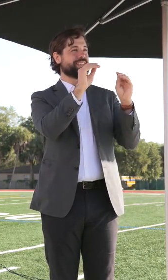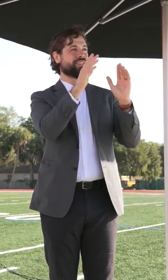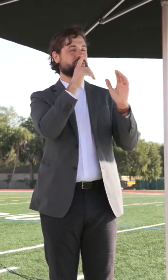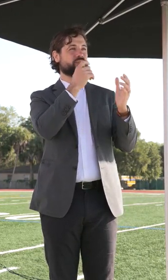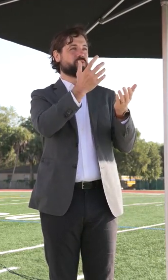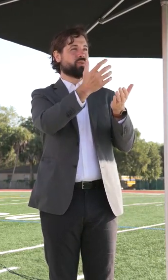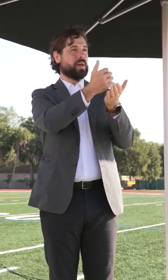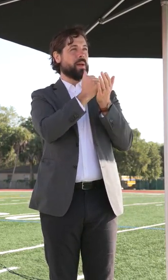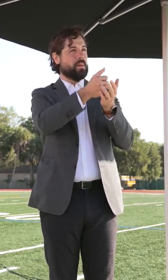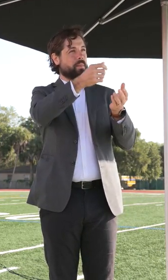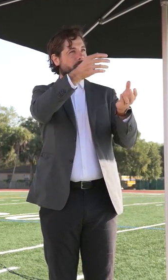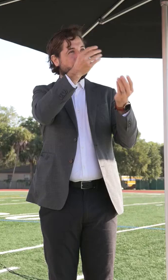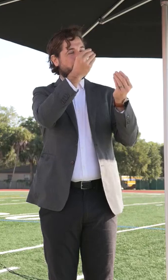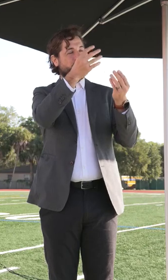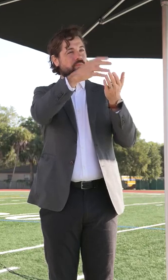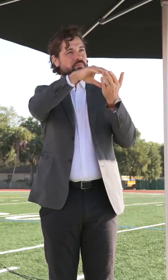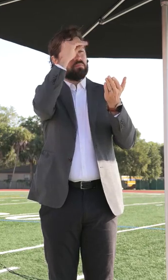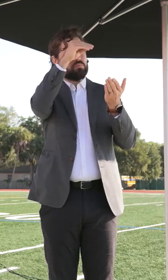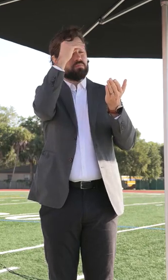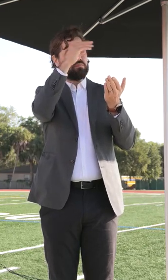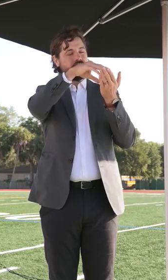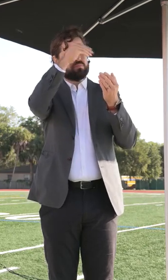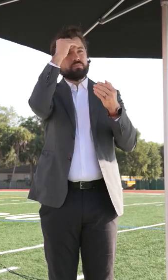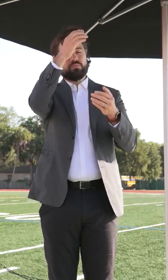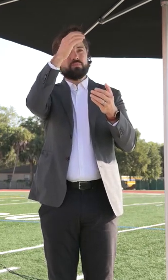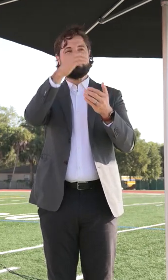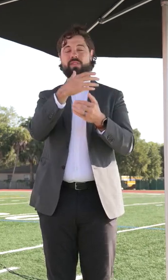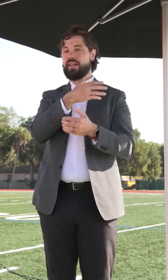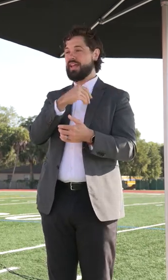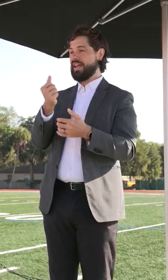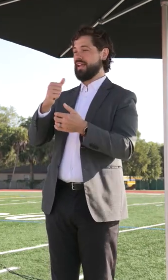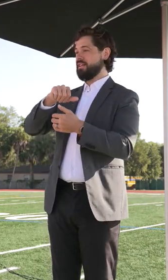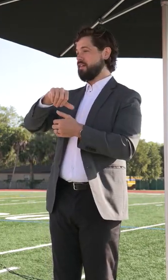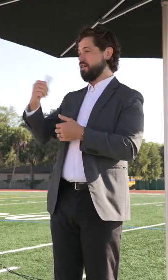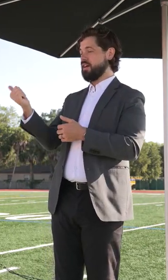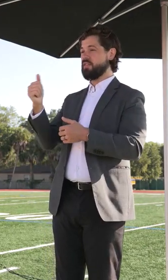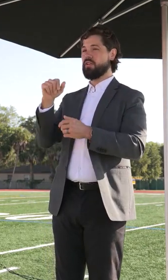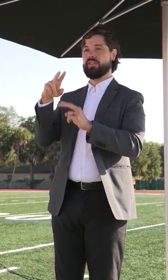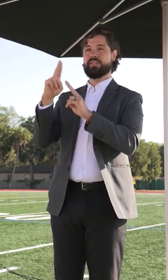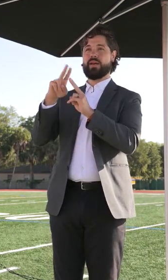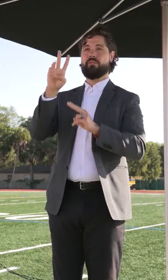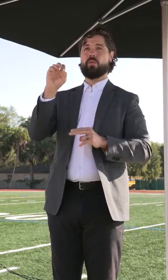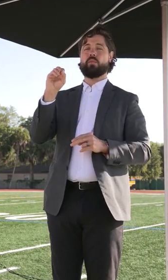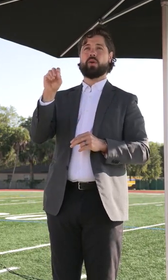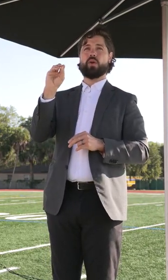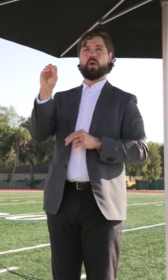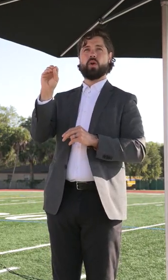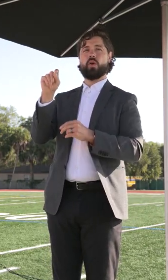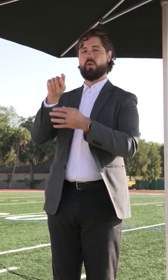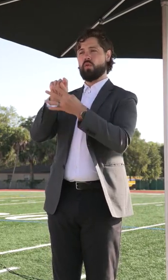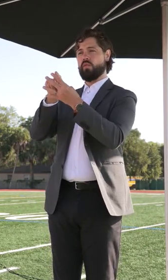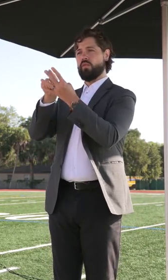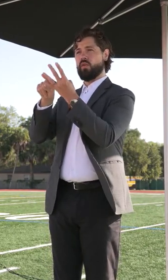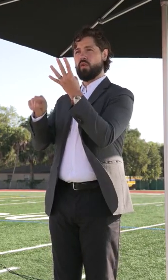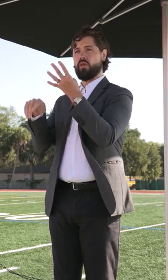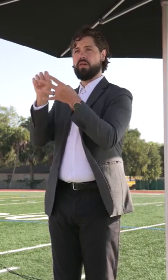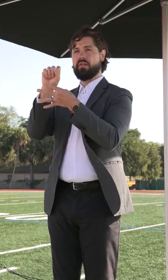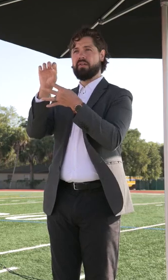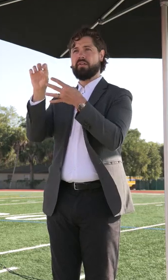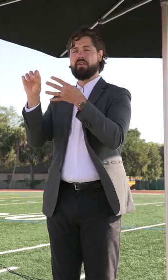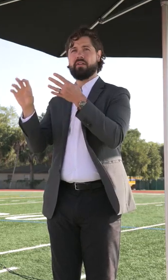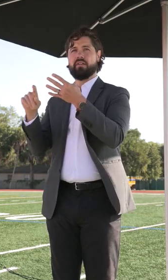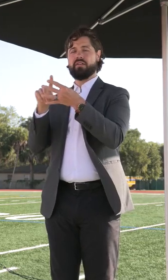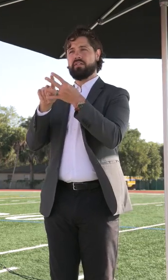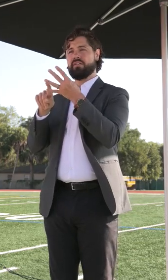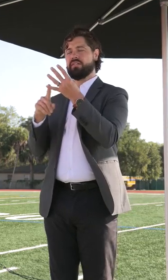souls. I would also like to thank my fellow valedictorians, Emily Curran, Sophia Fraz, Charlie Mellon, and